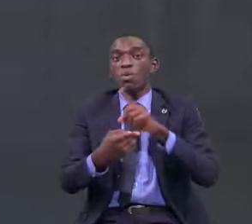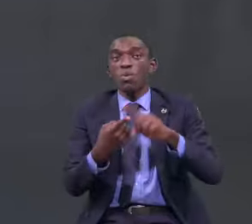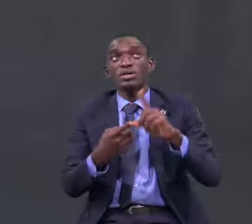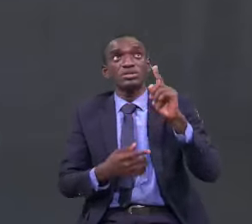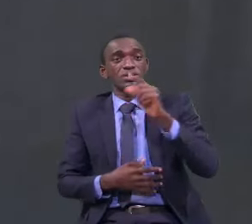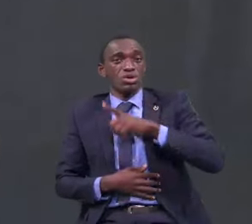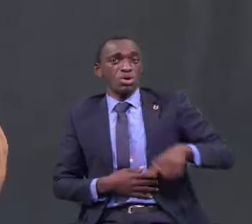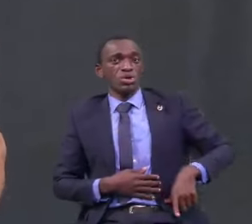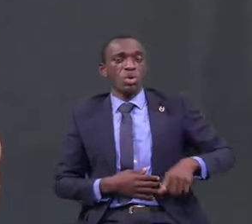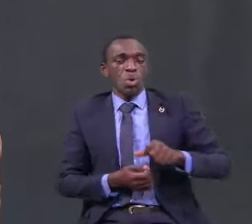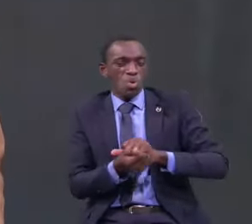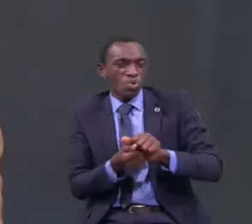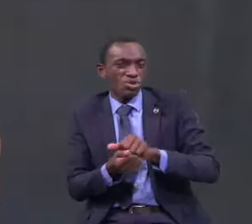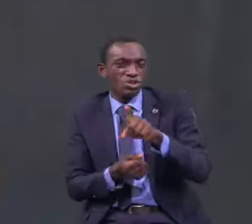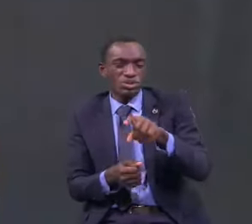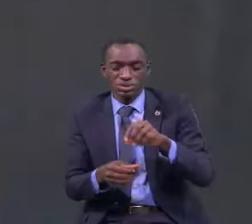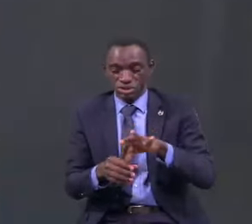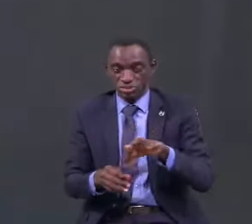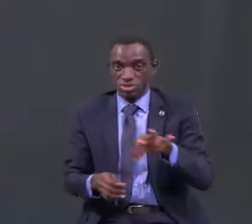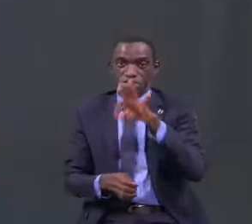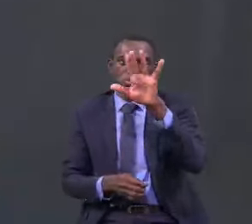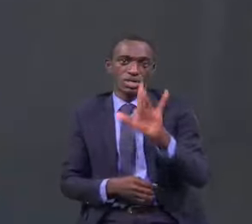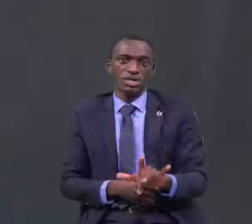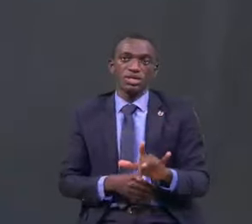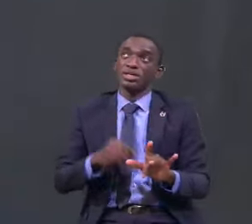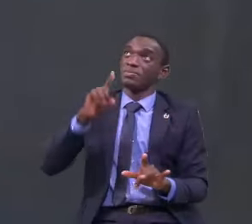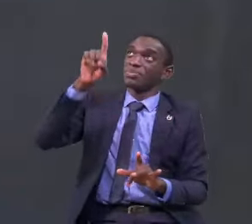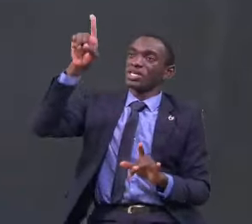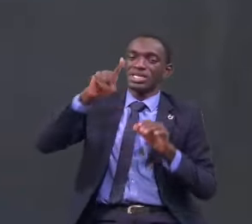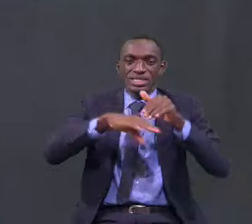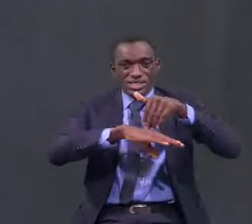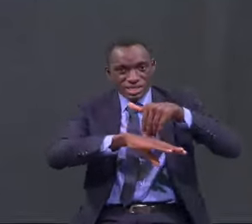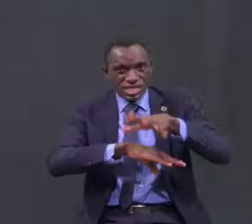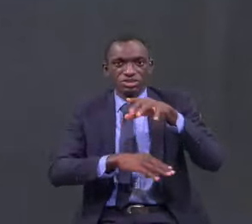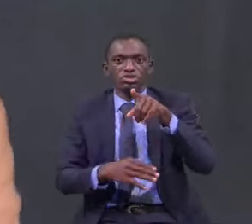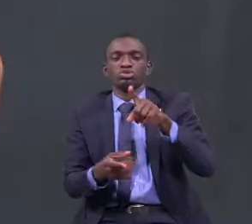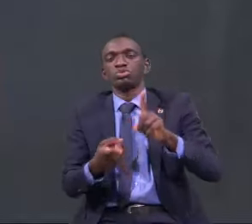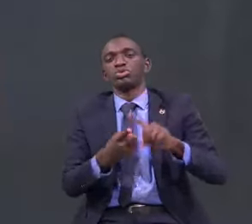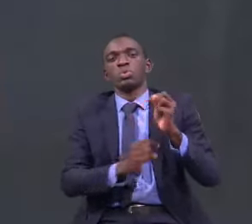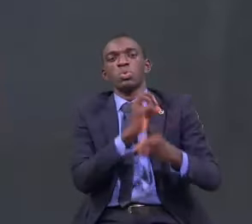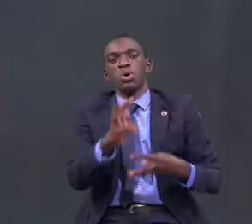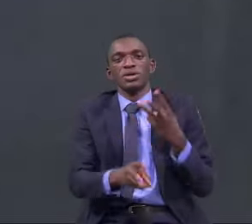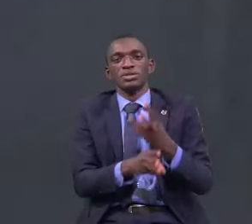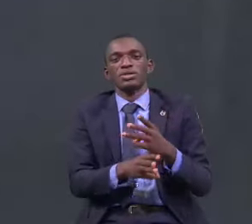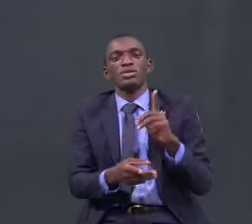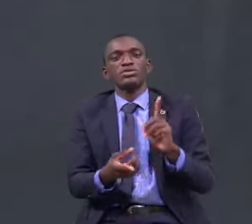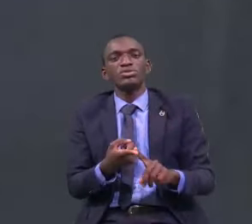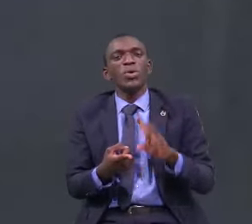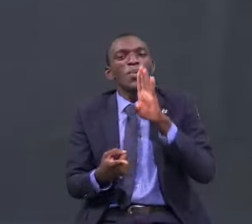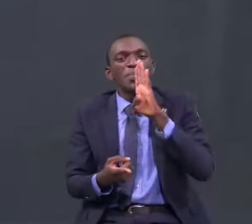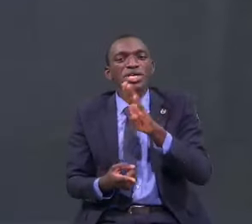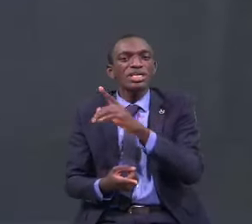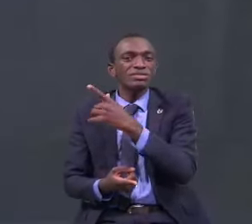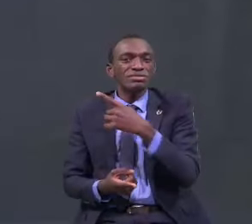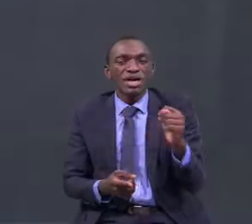spiritually, he sends you forth into the world to be the